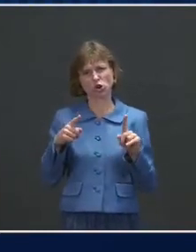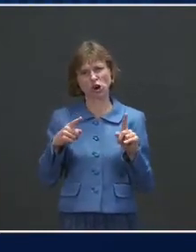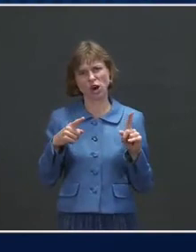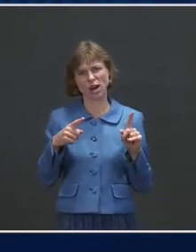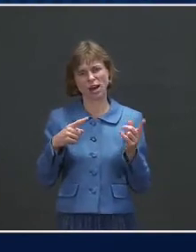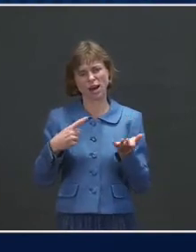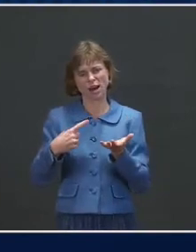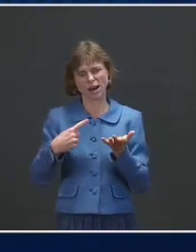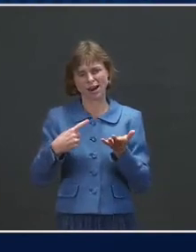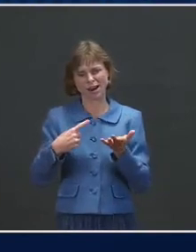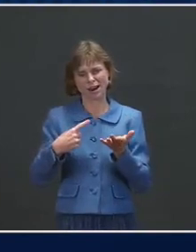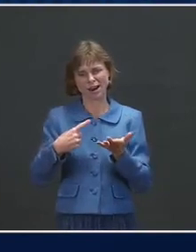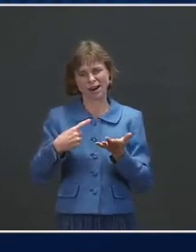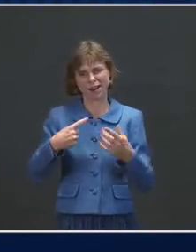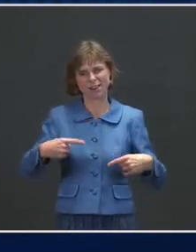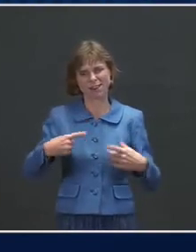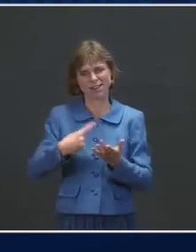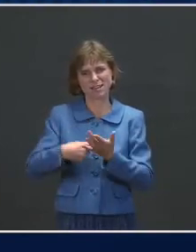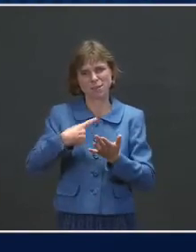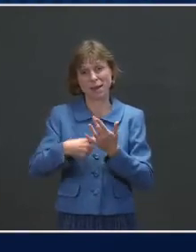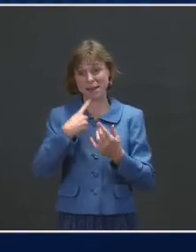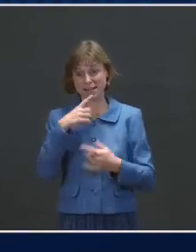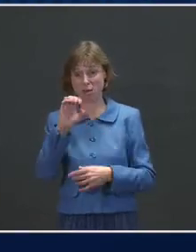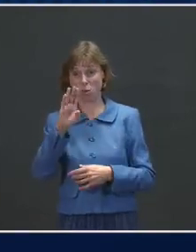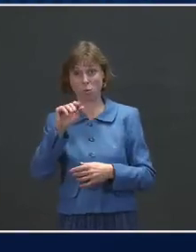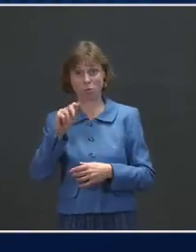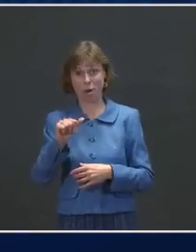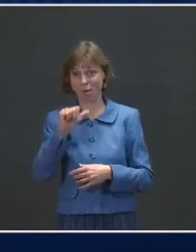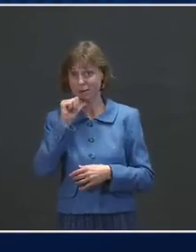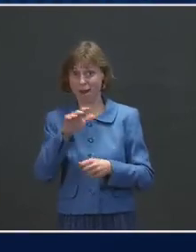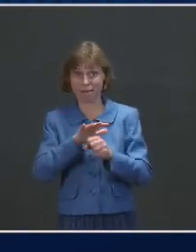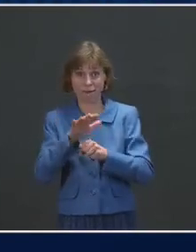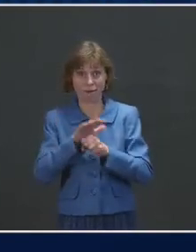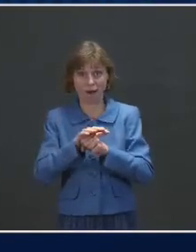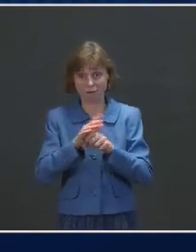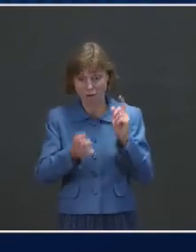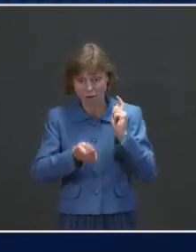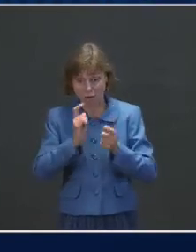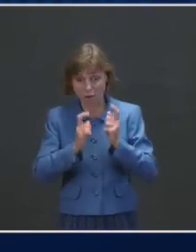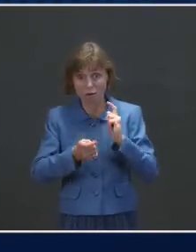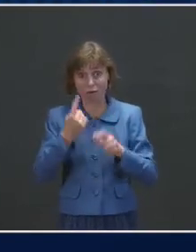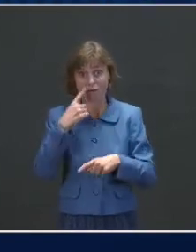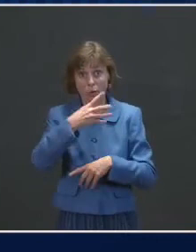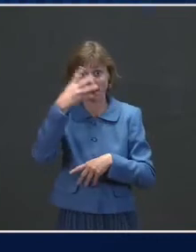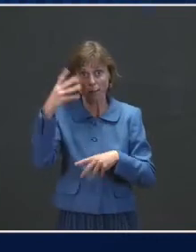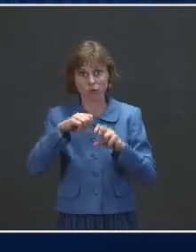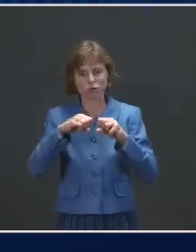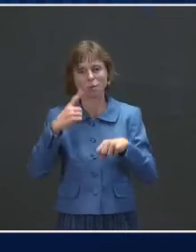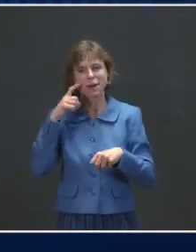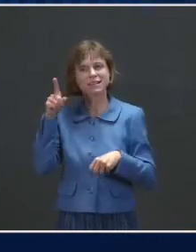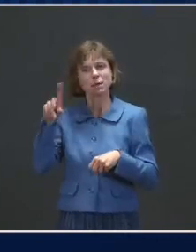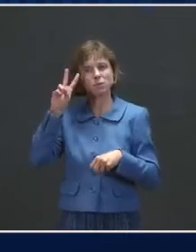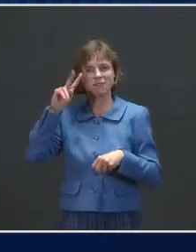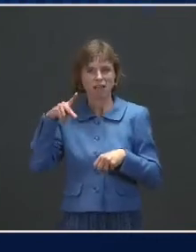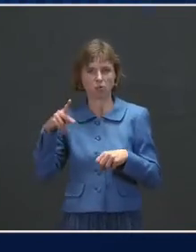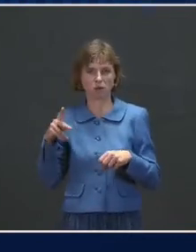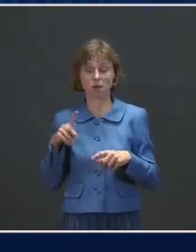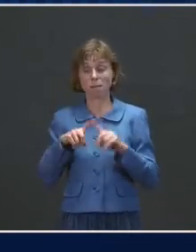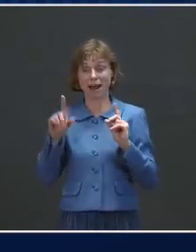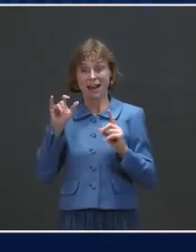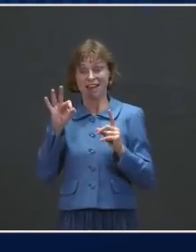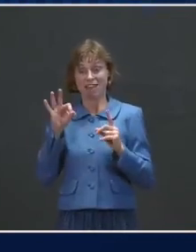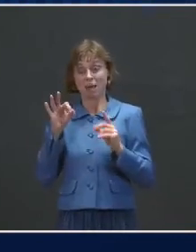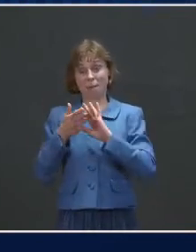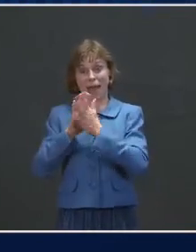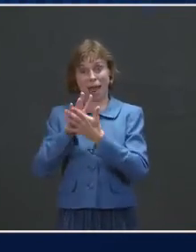administration they didn't do enough to reform the immigration system? Because he was just vice president, but that if he was president, things would change. Is